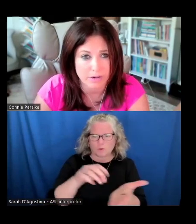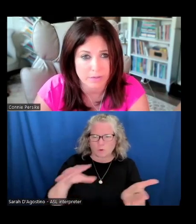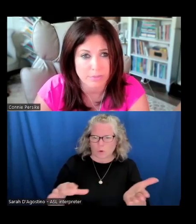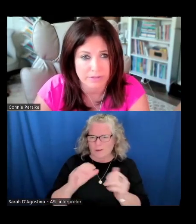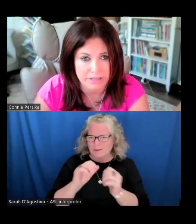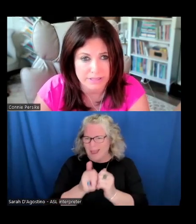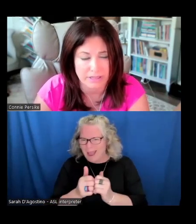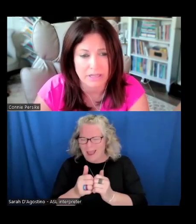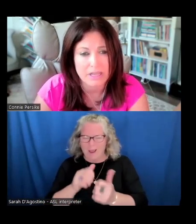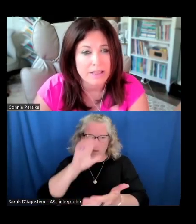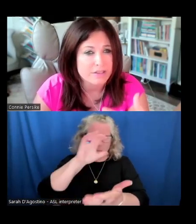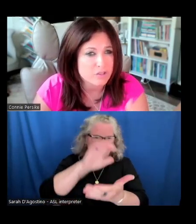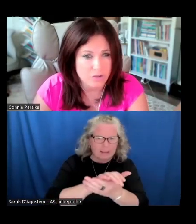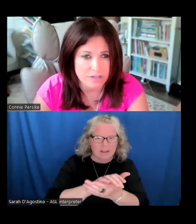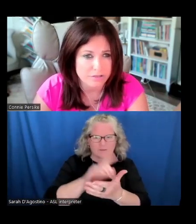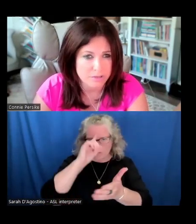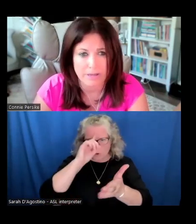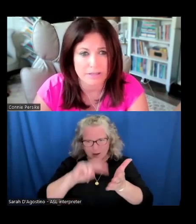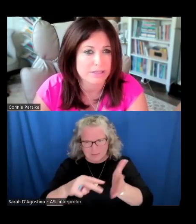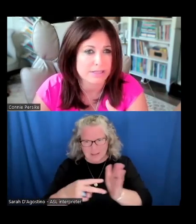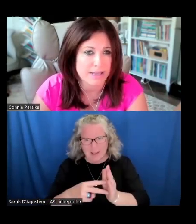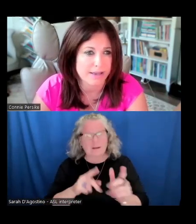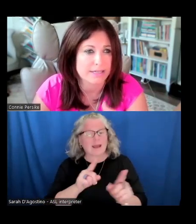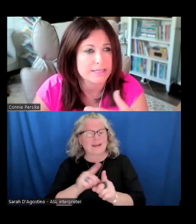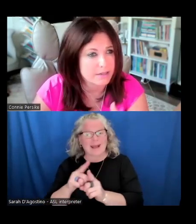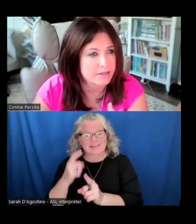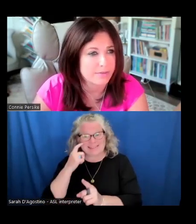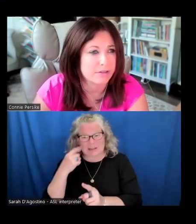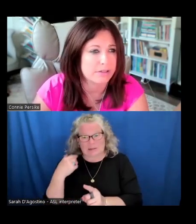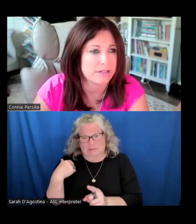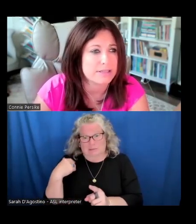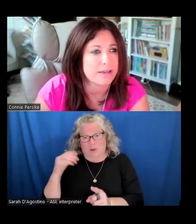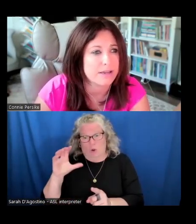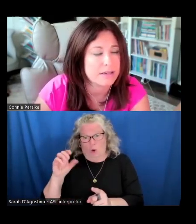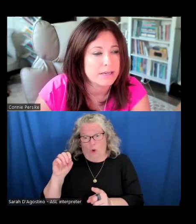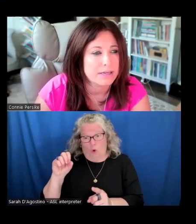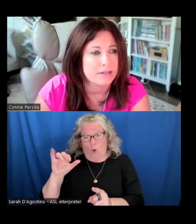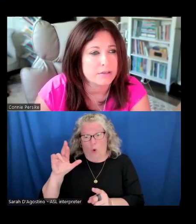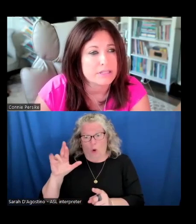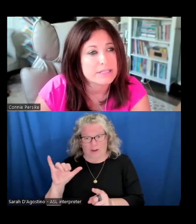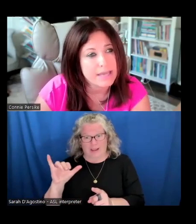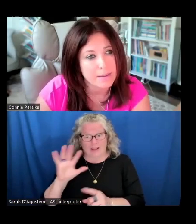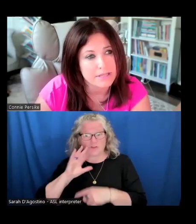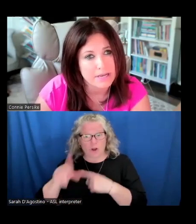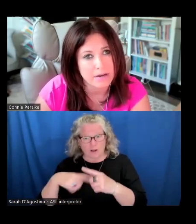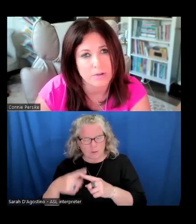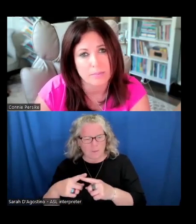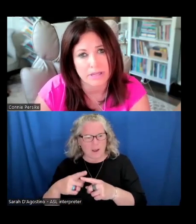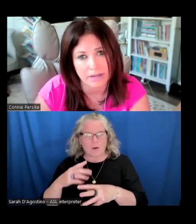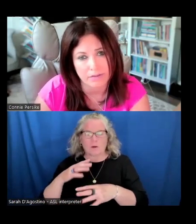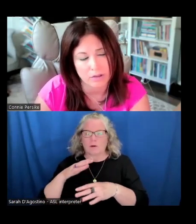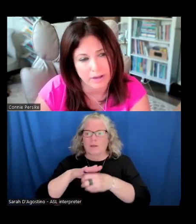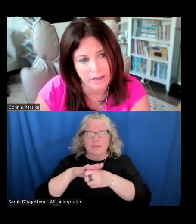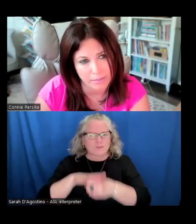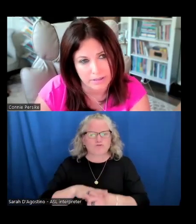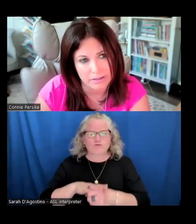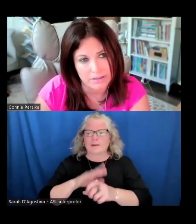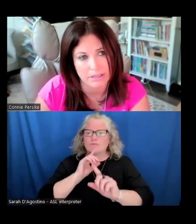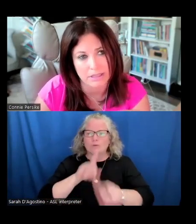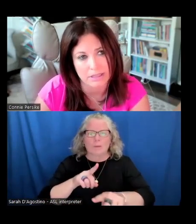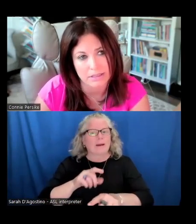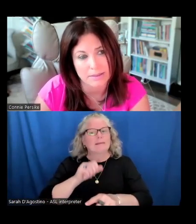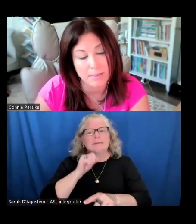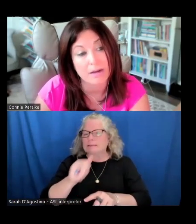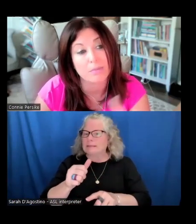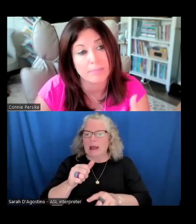us about previously, the stress response is not intentful. It is not, this top-down behavior that happens.